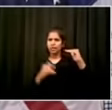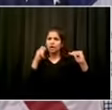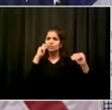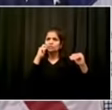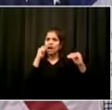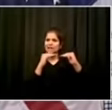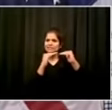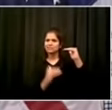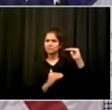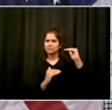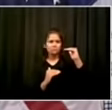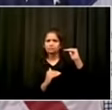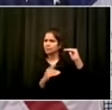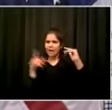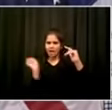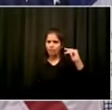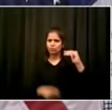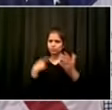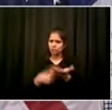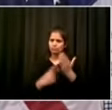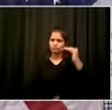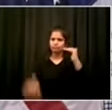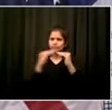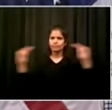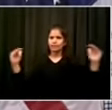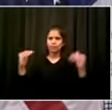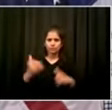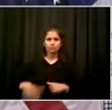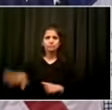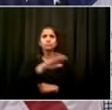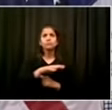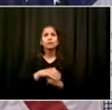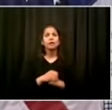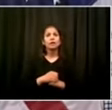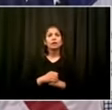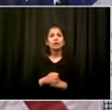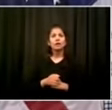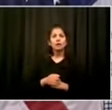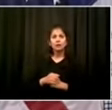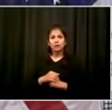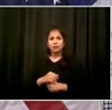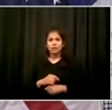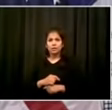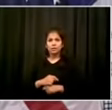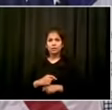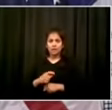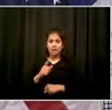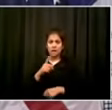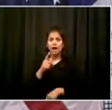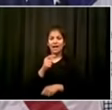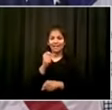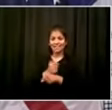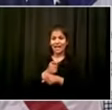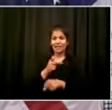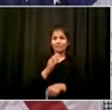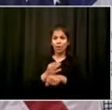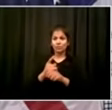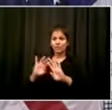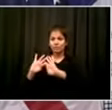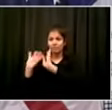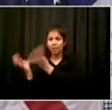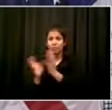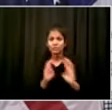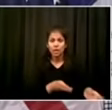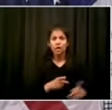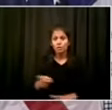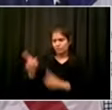You're going to hear from the leaders of the task force. Everything that we're going to talk about today, the announcements we're making today, are directly related to their work, and then